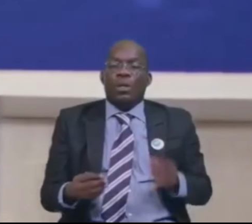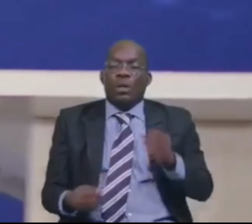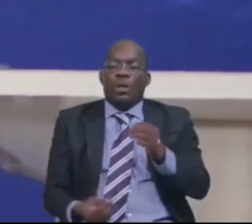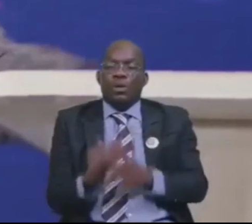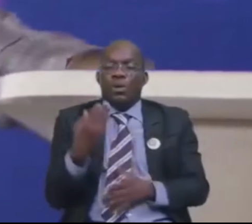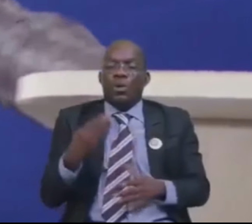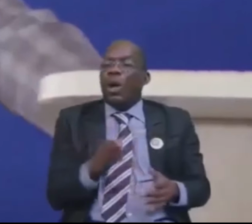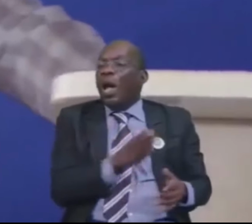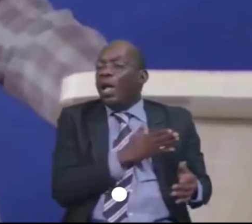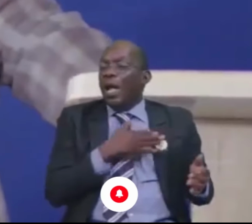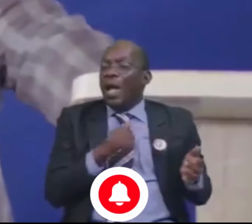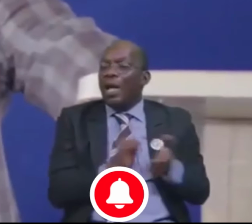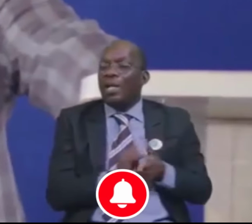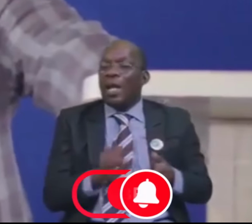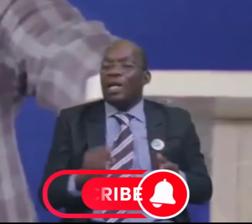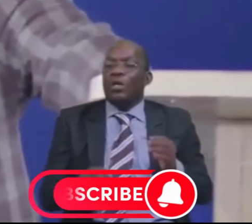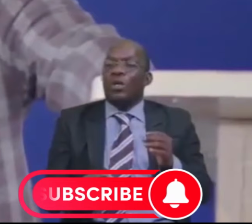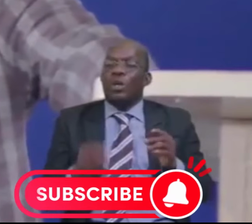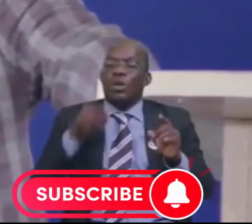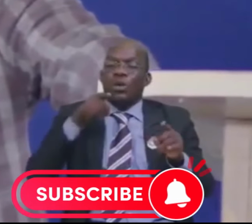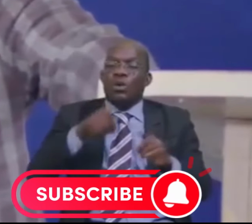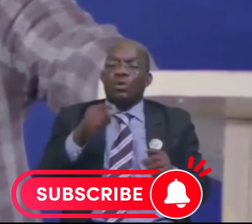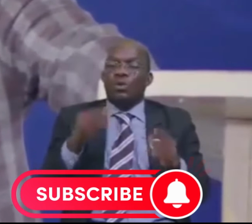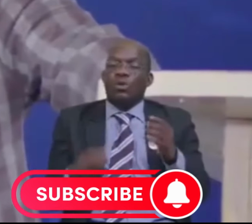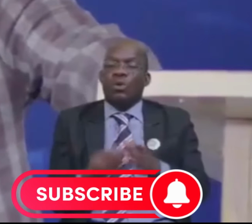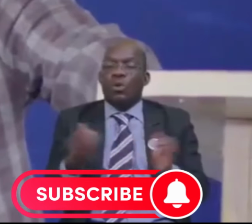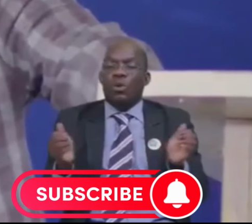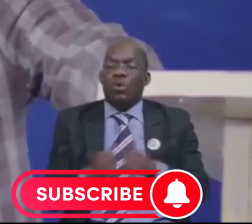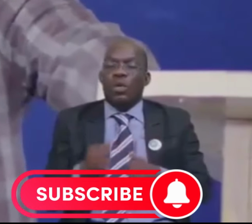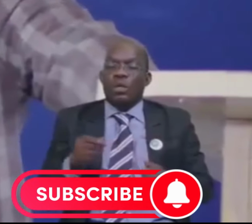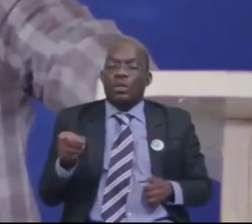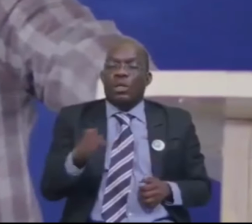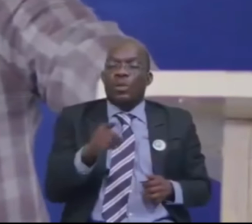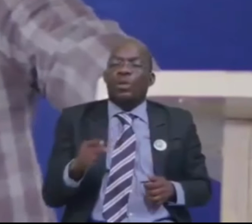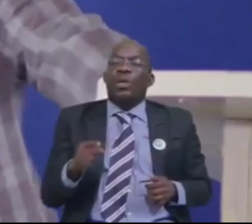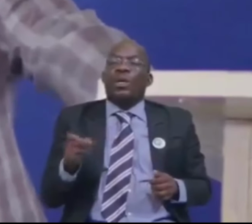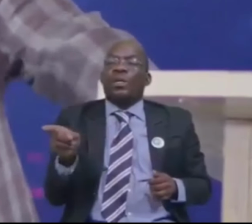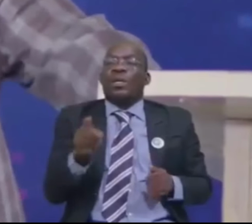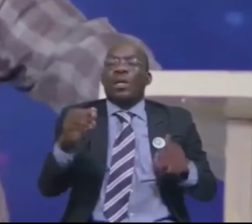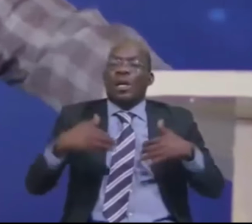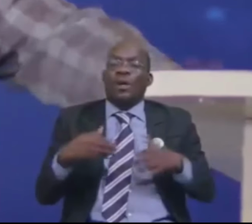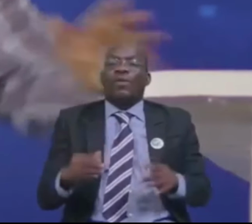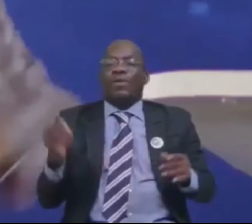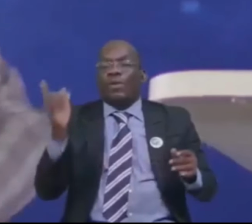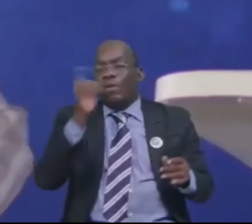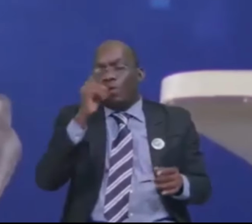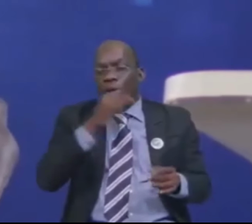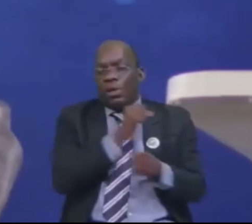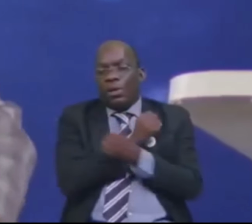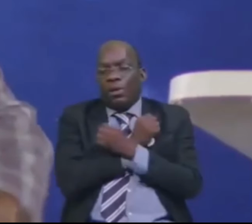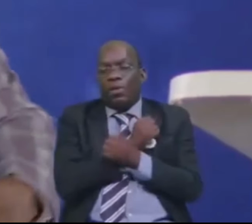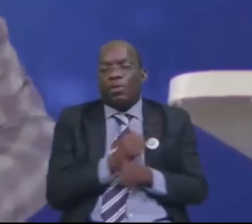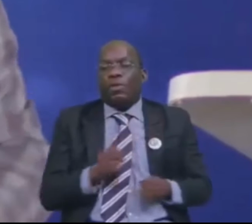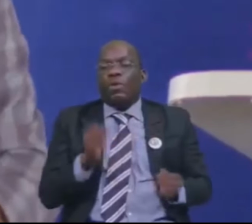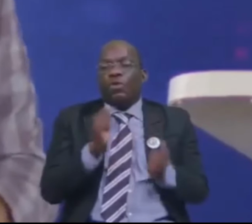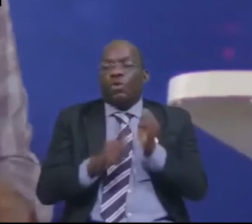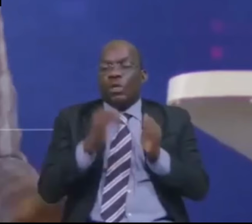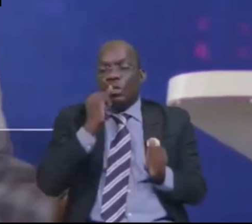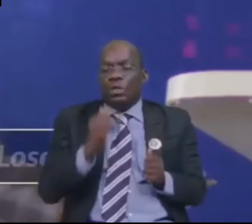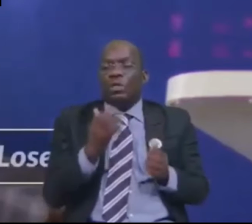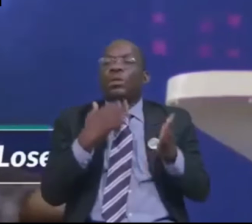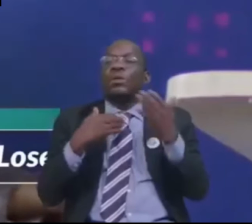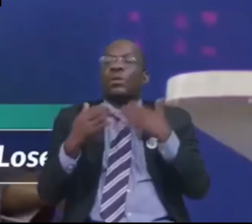with them. They have the counterfeit of love, which is loss. And now number seven,